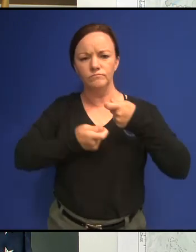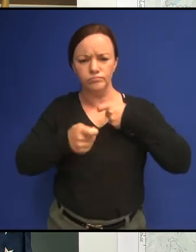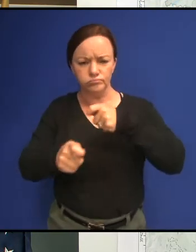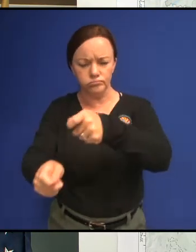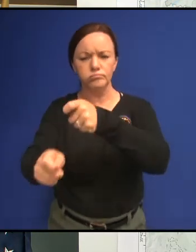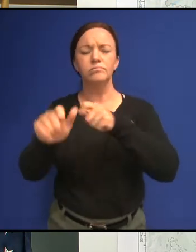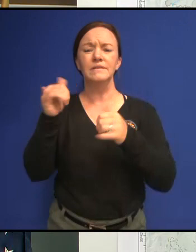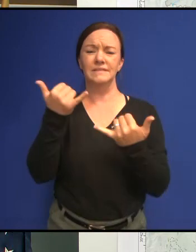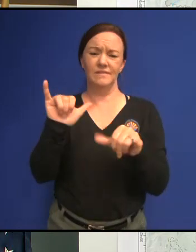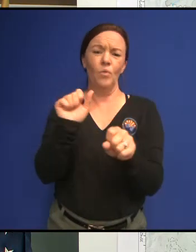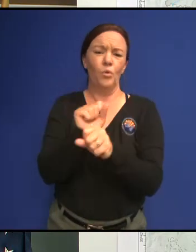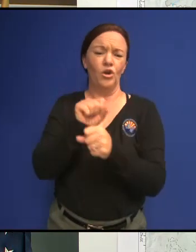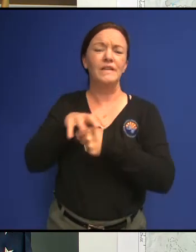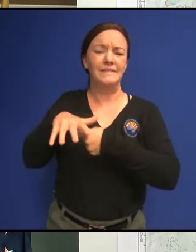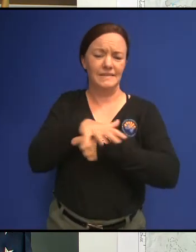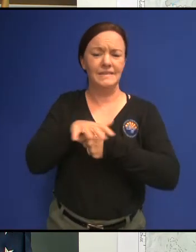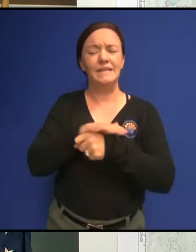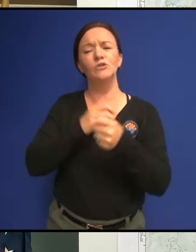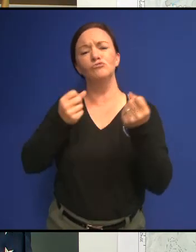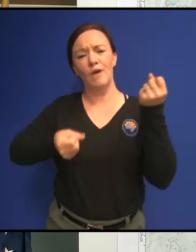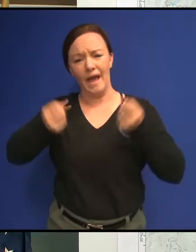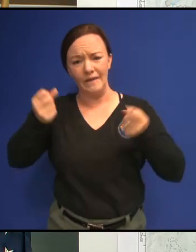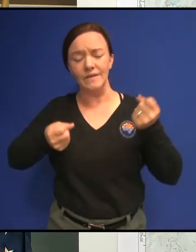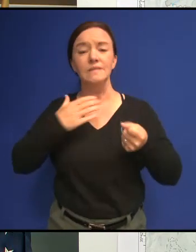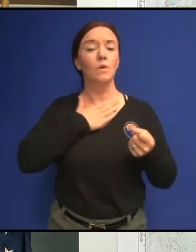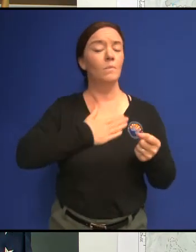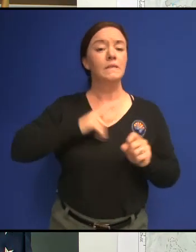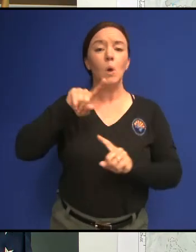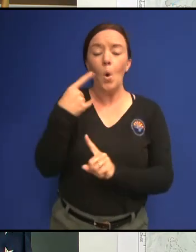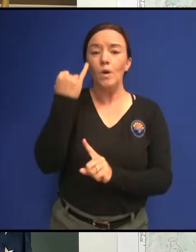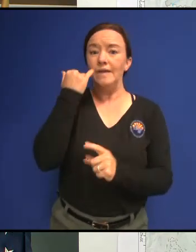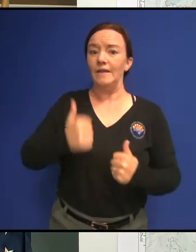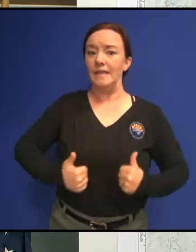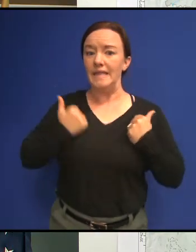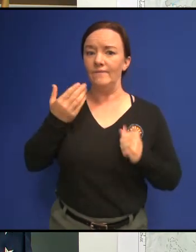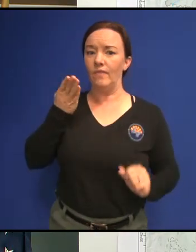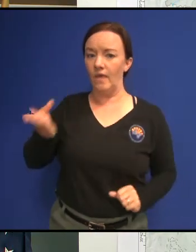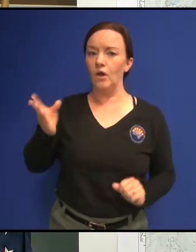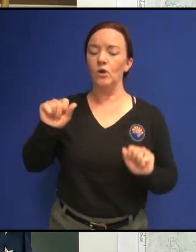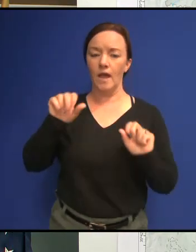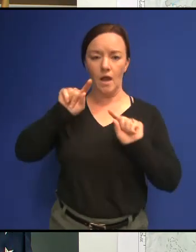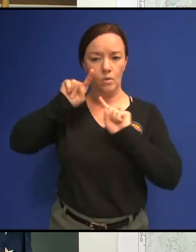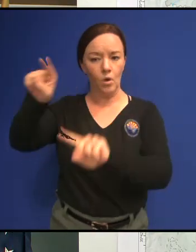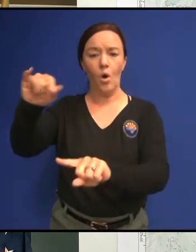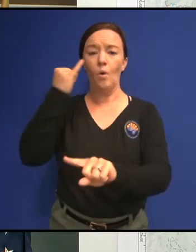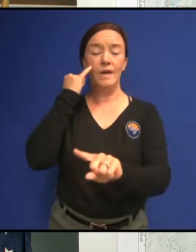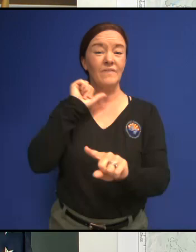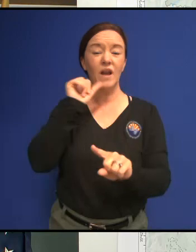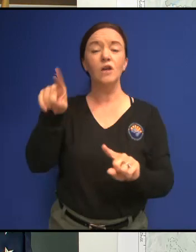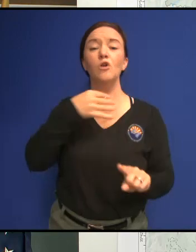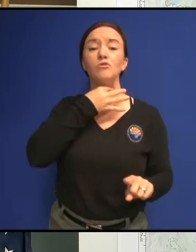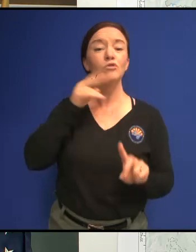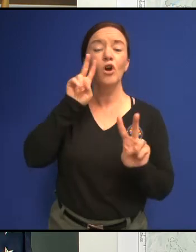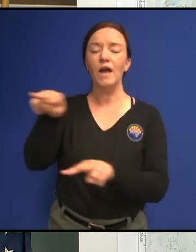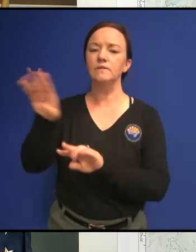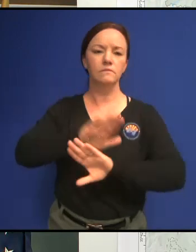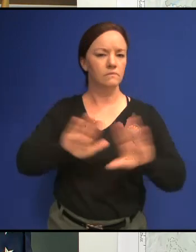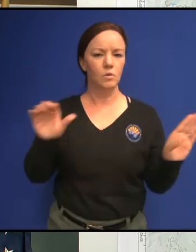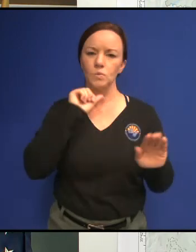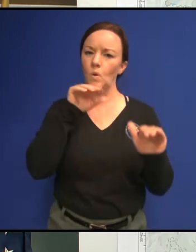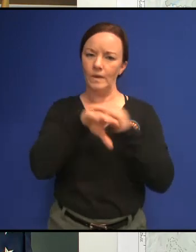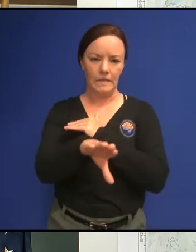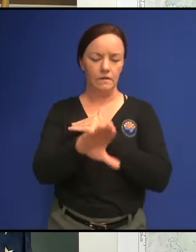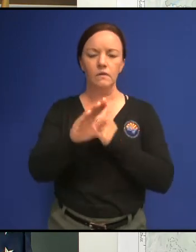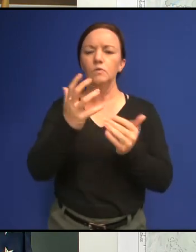So please, residents only, come up into those places just to stay out of that mixed traffic. There's heavy